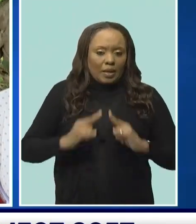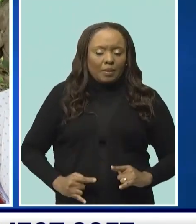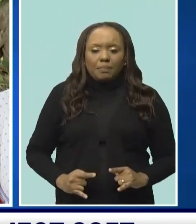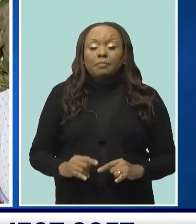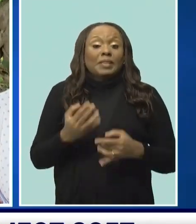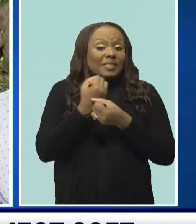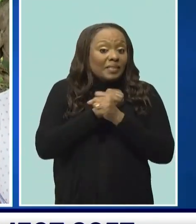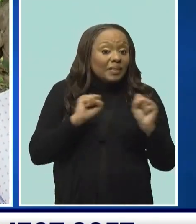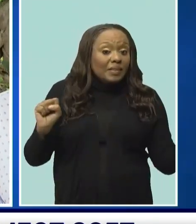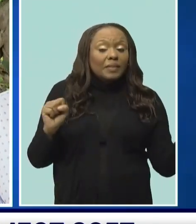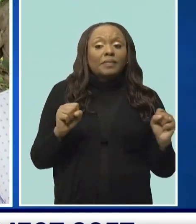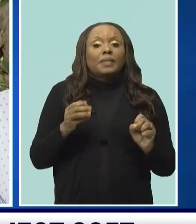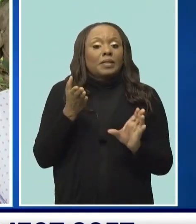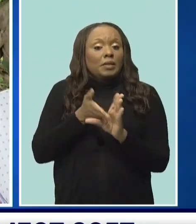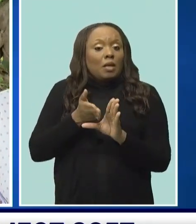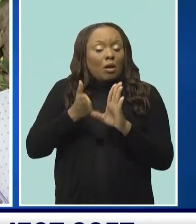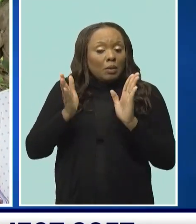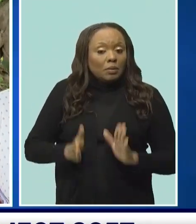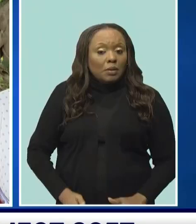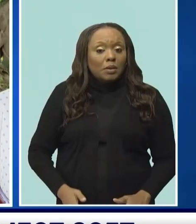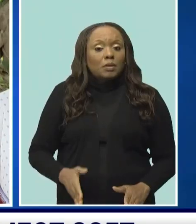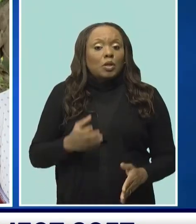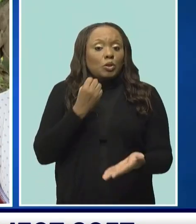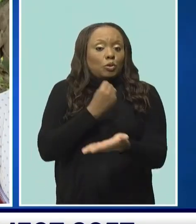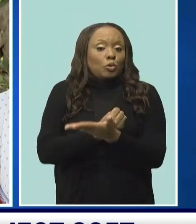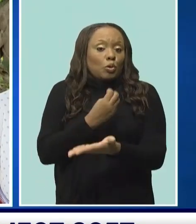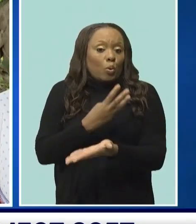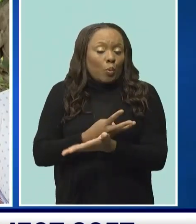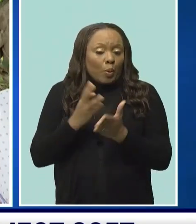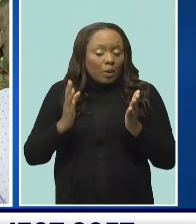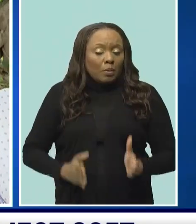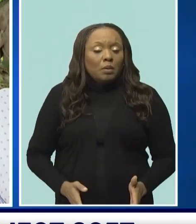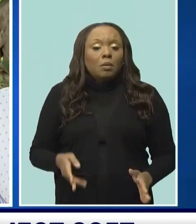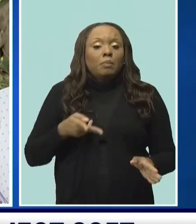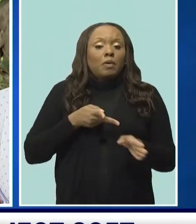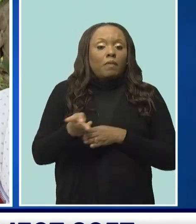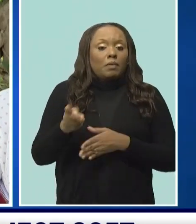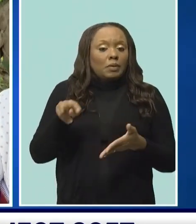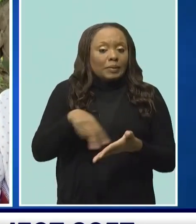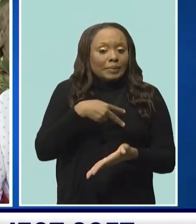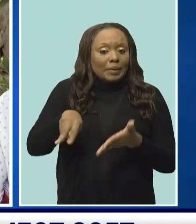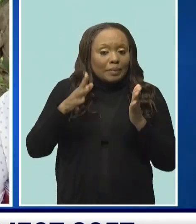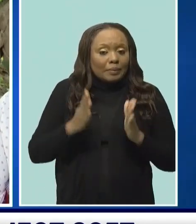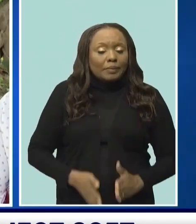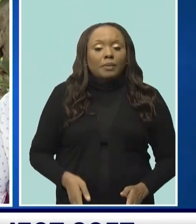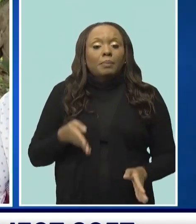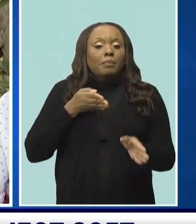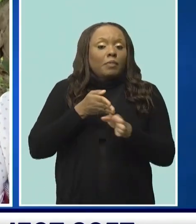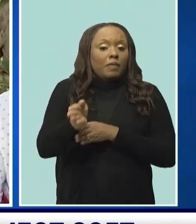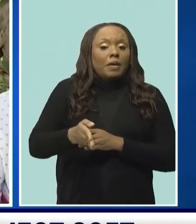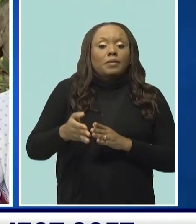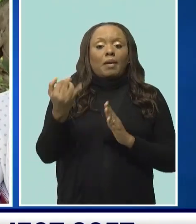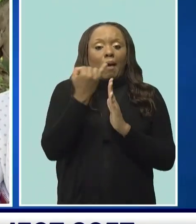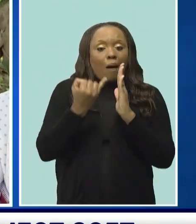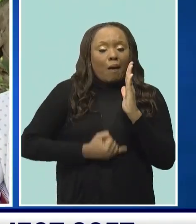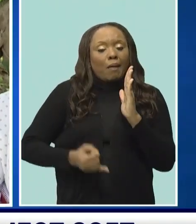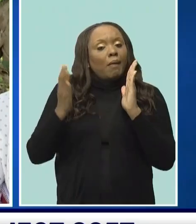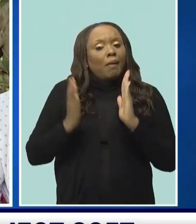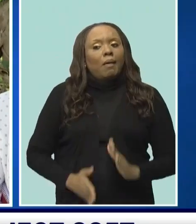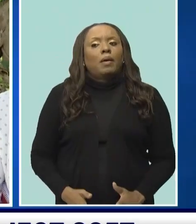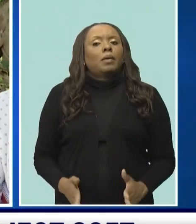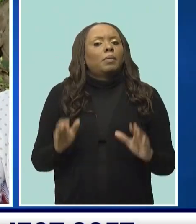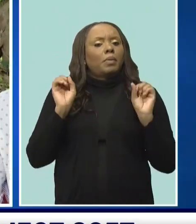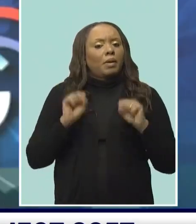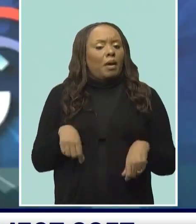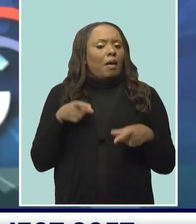staff. We have psychologists. We have social workers on board. We have professional dancers, professional artists on board. So we are well equipped to handle the